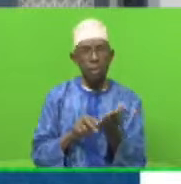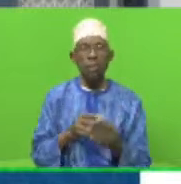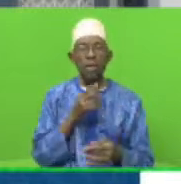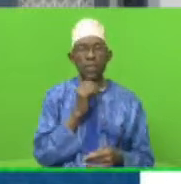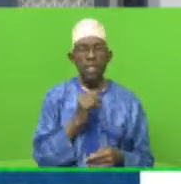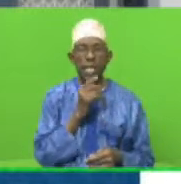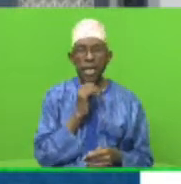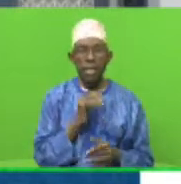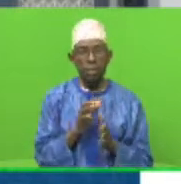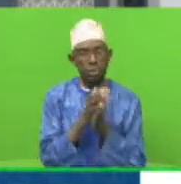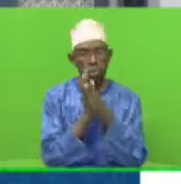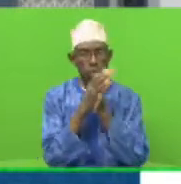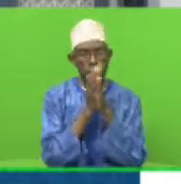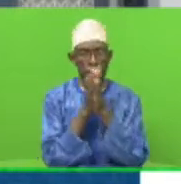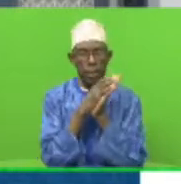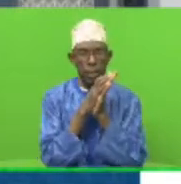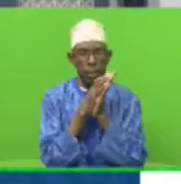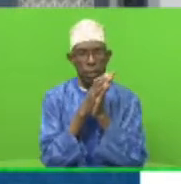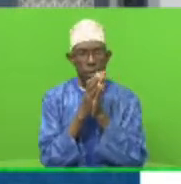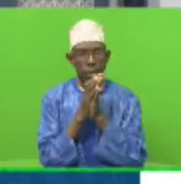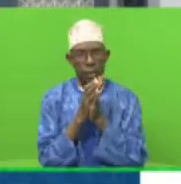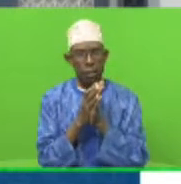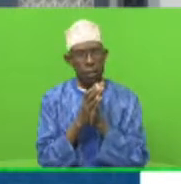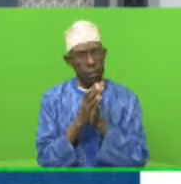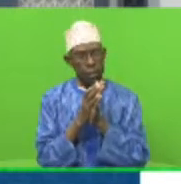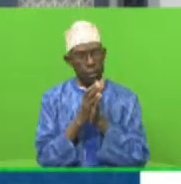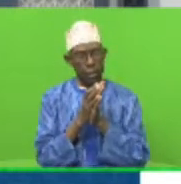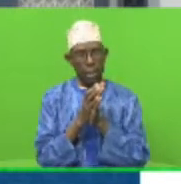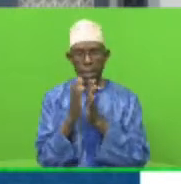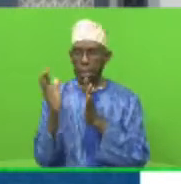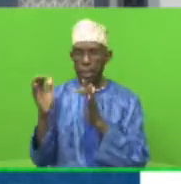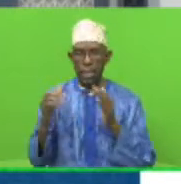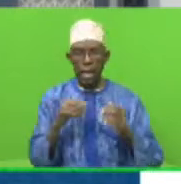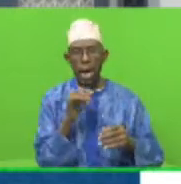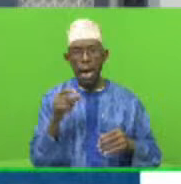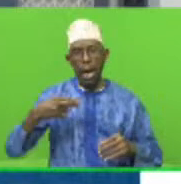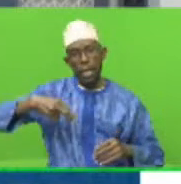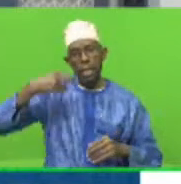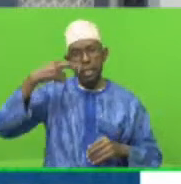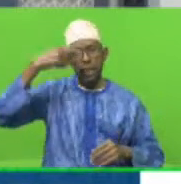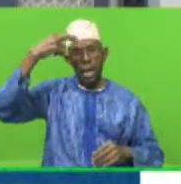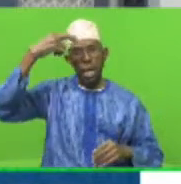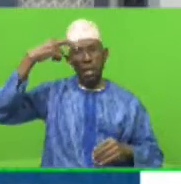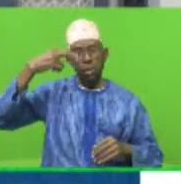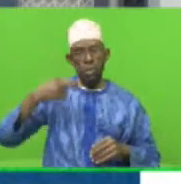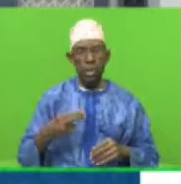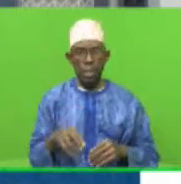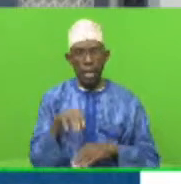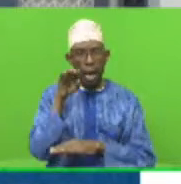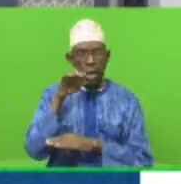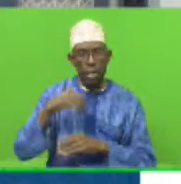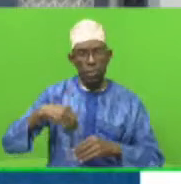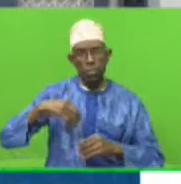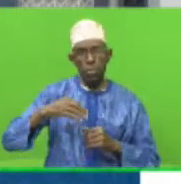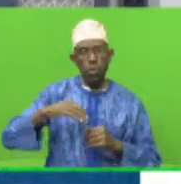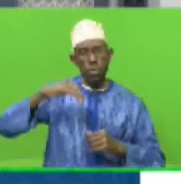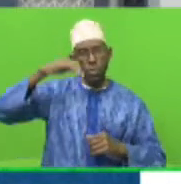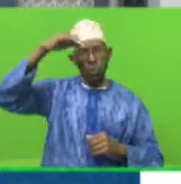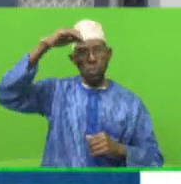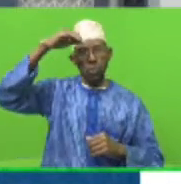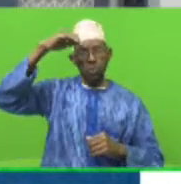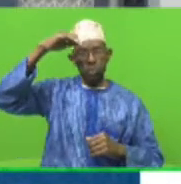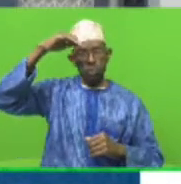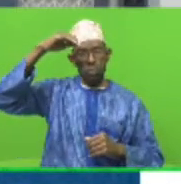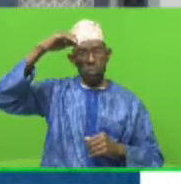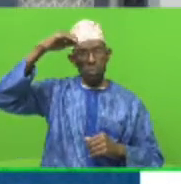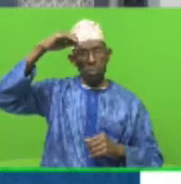father. And as she's reading, and Jesus grew up, and as he grew up, he came